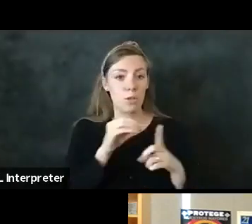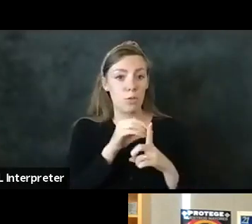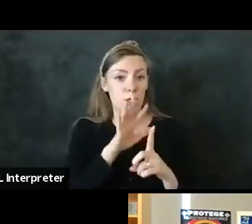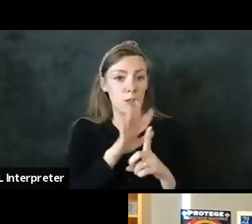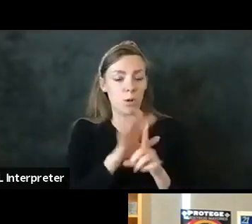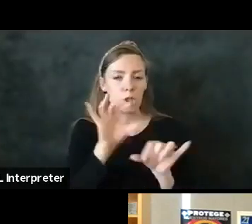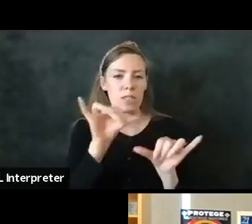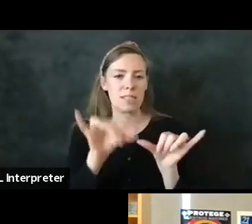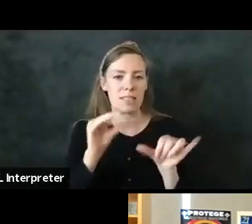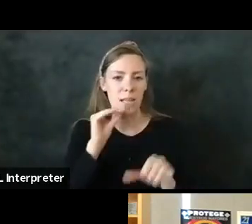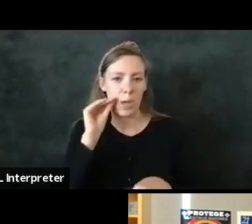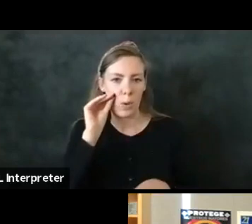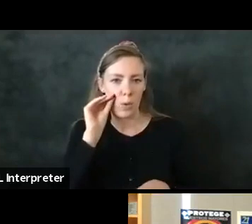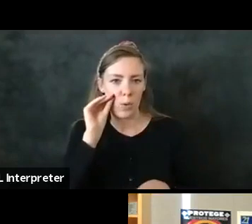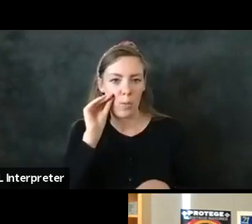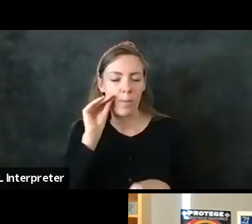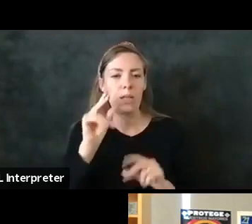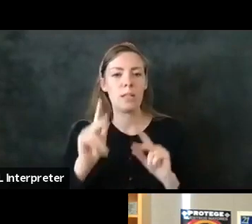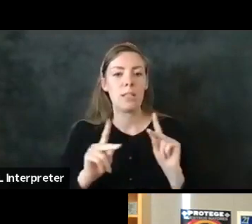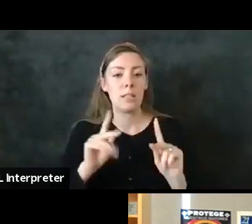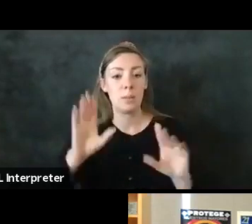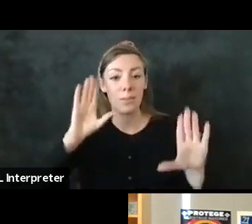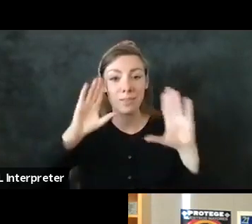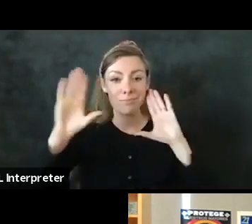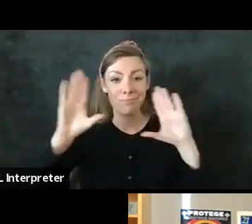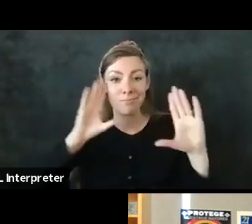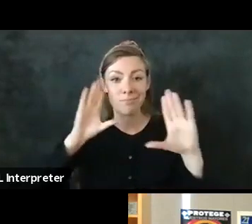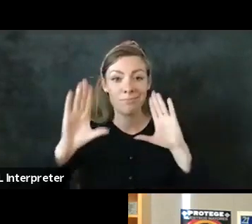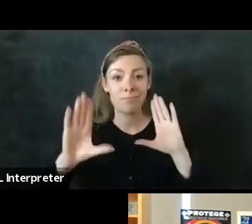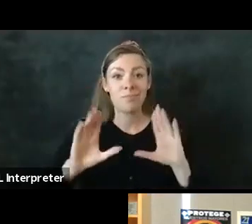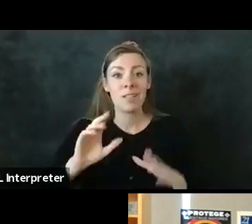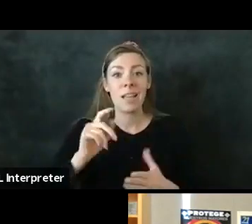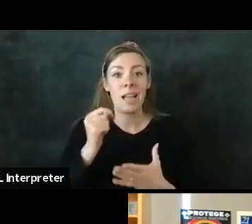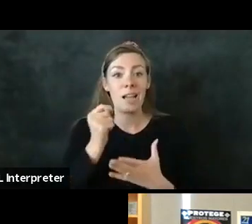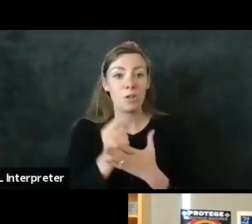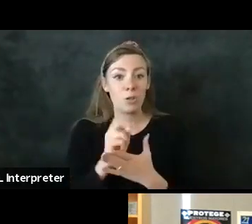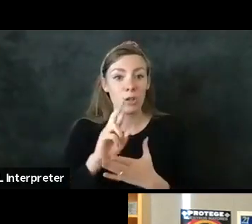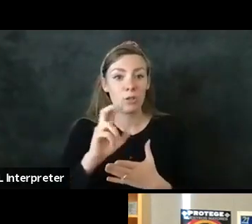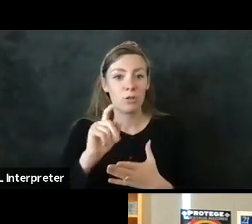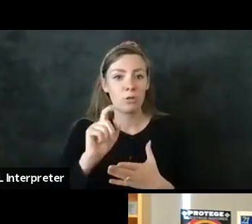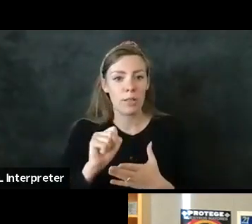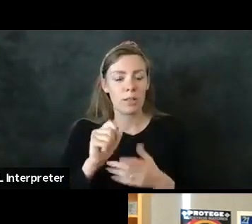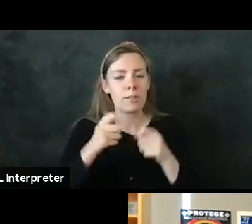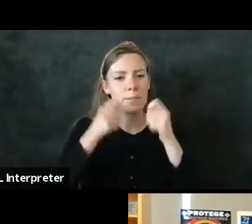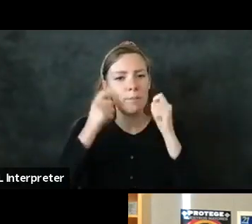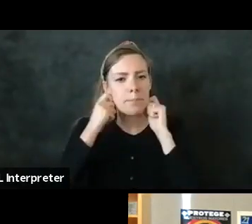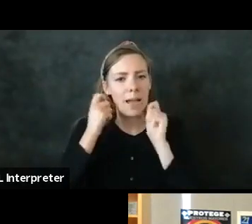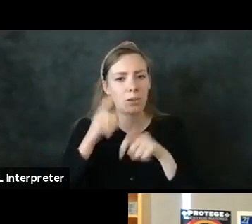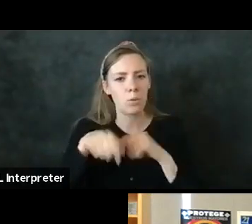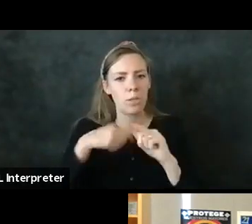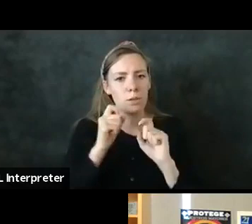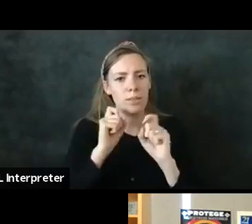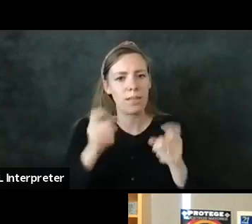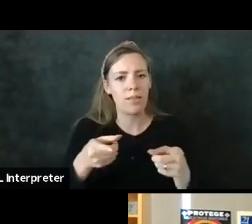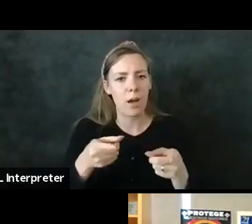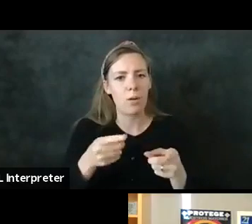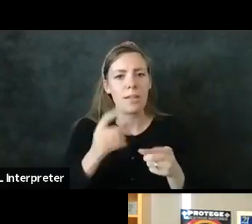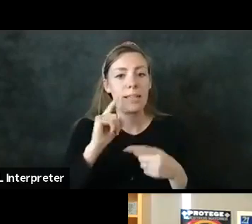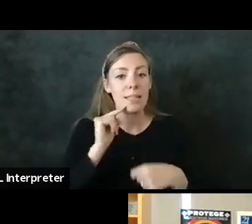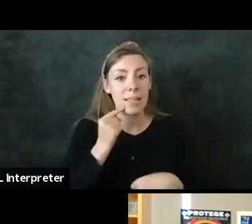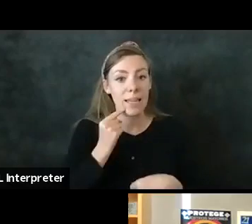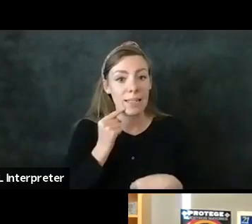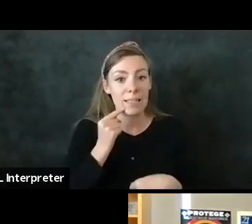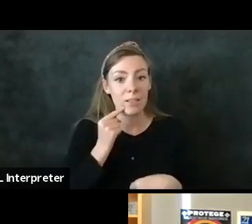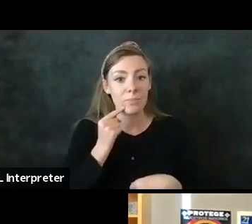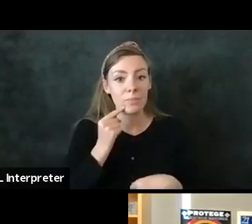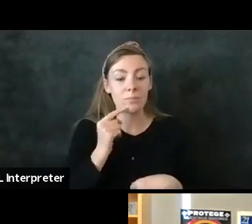home. People greeting trick-or-treaters at the doorstep should wear masks while distributing candy. Instead of inviting children to reach